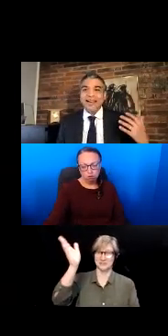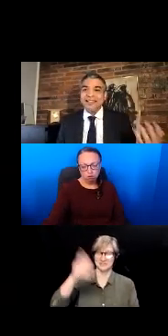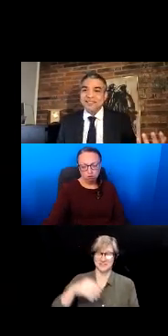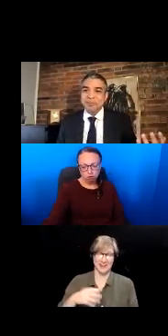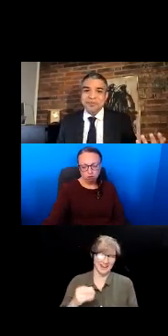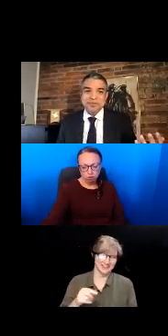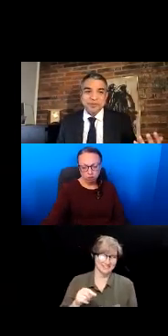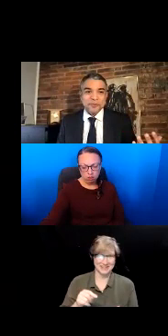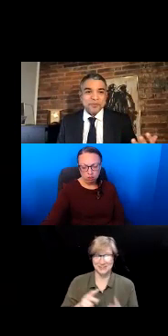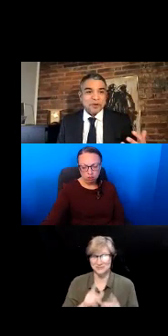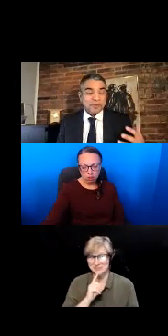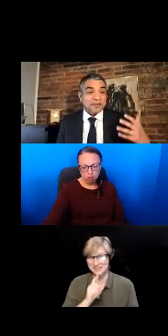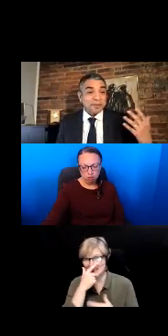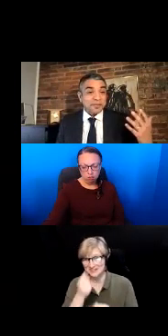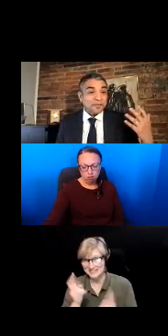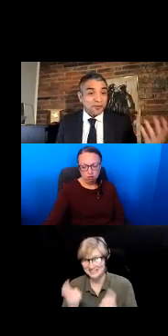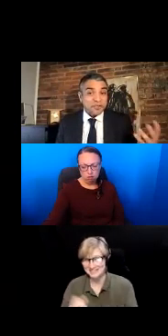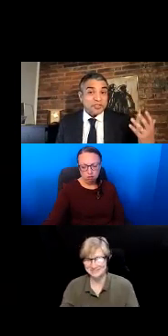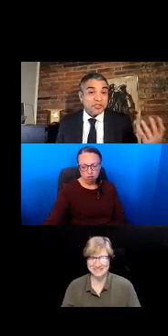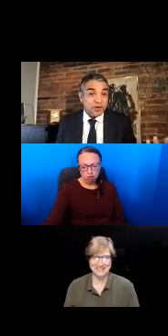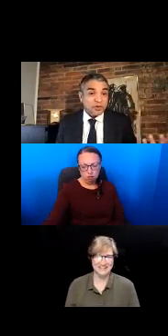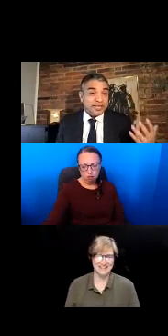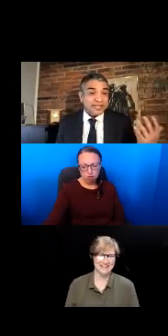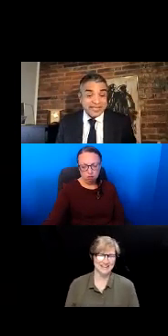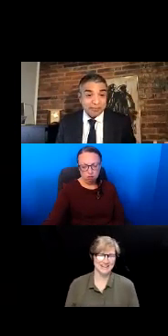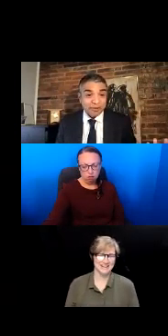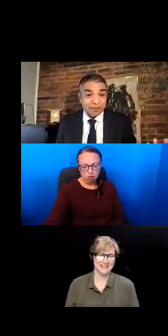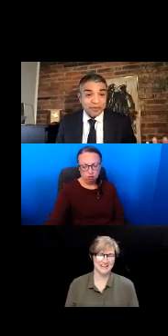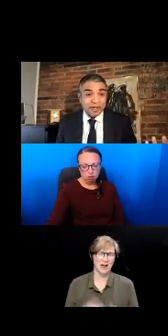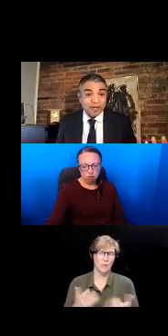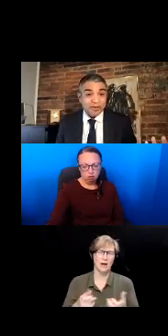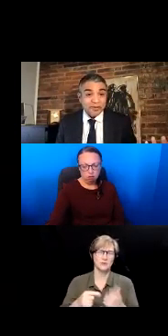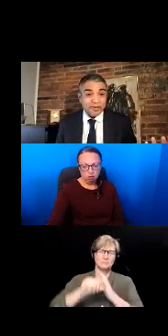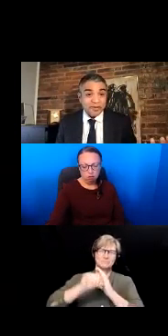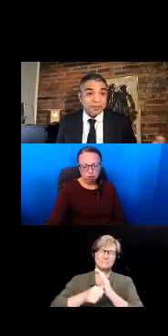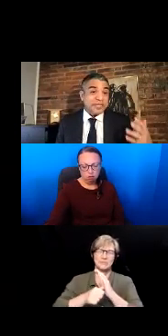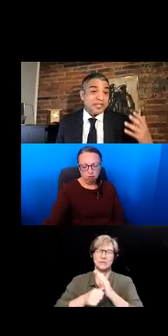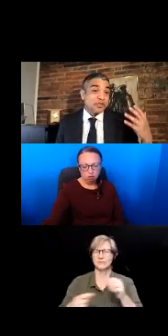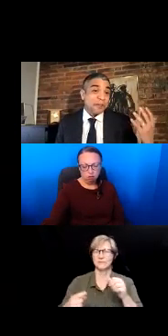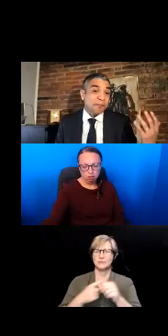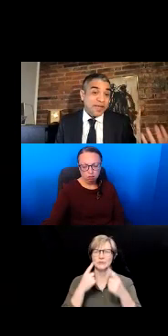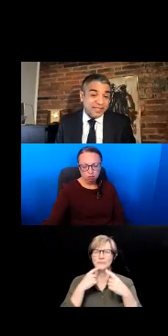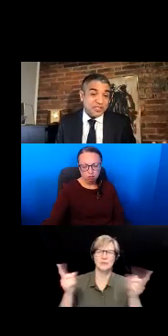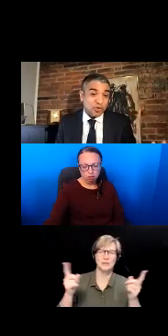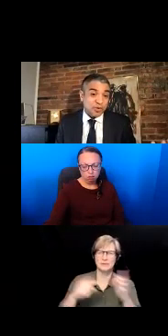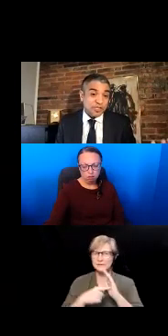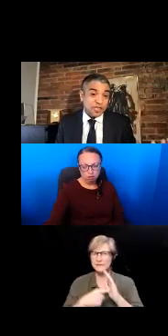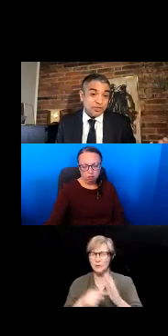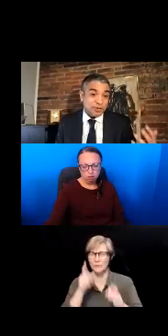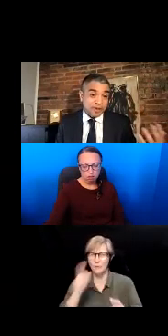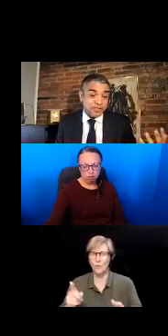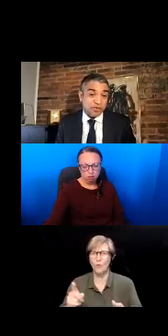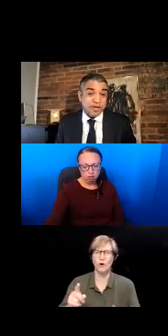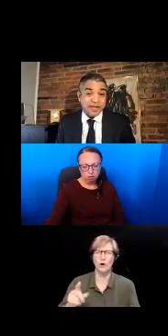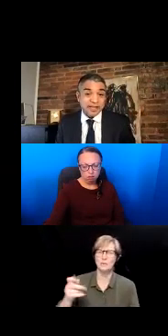I like to point to what may be the first known example of potential compensatory change